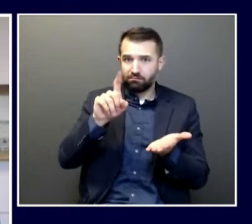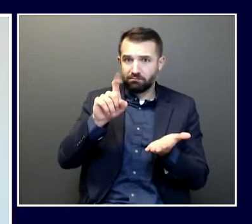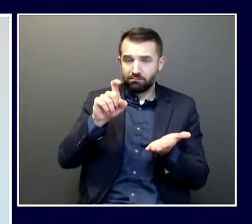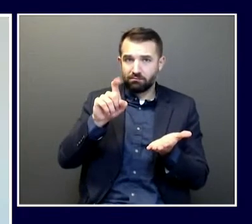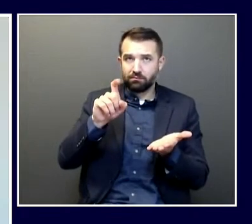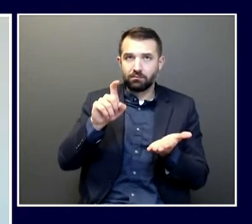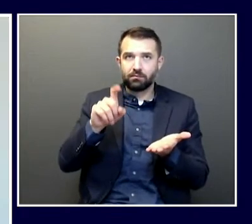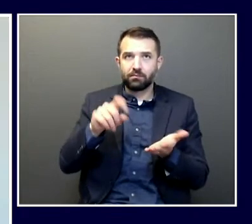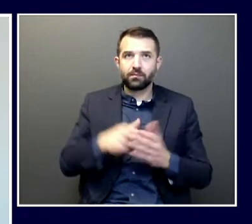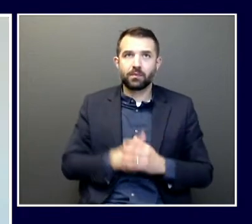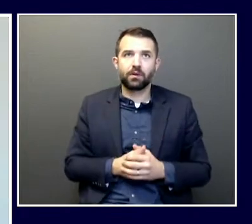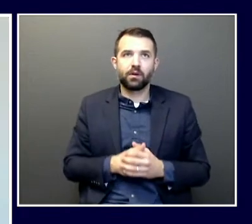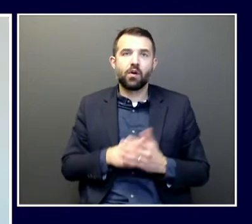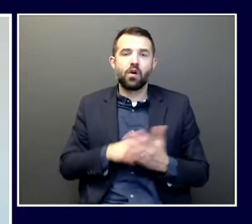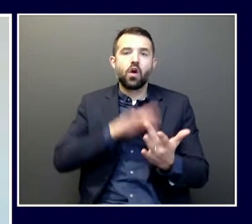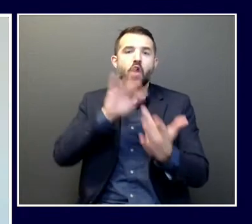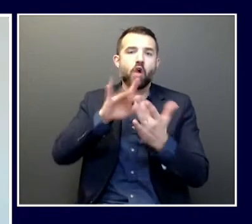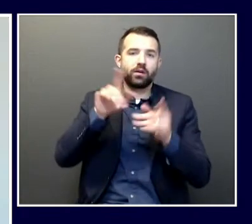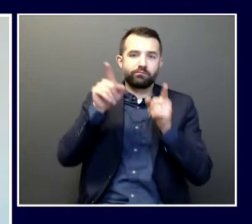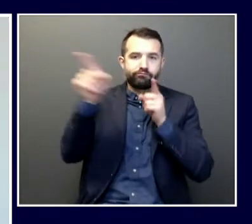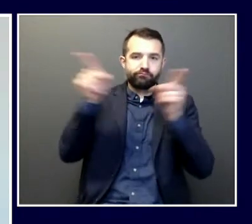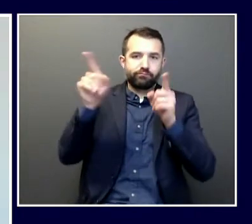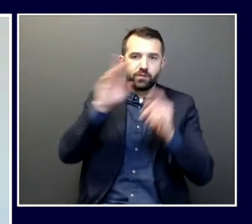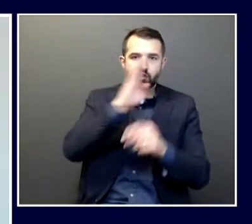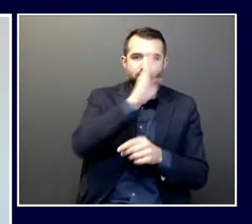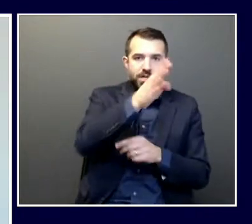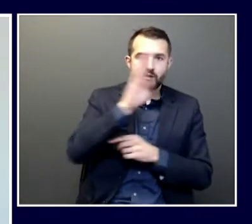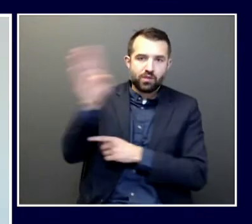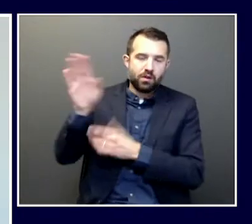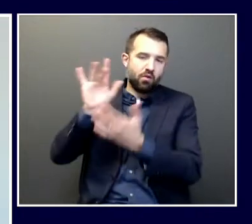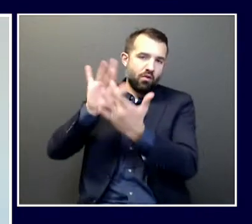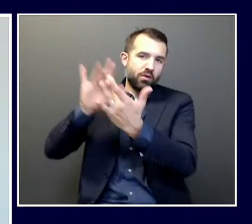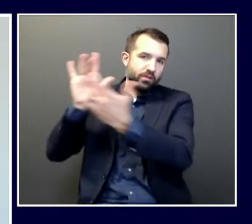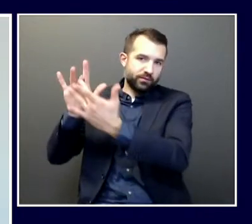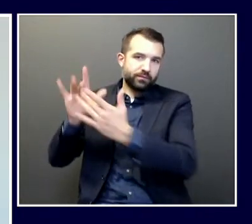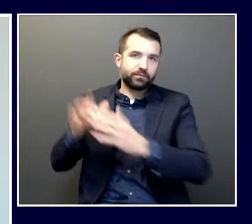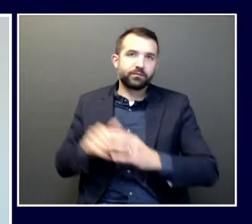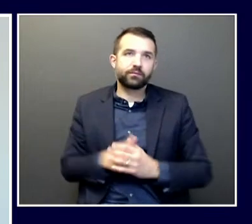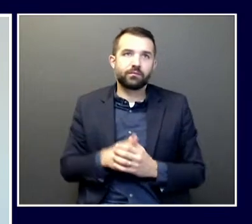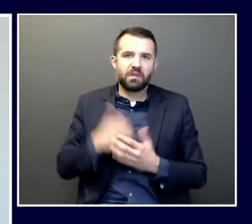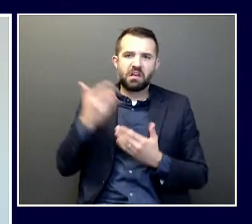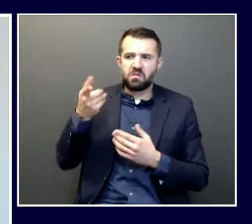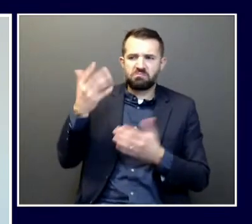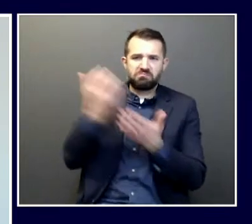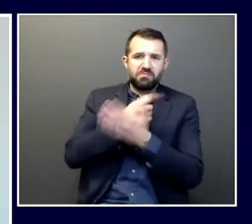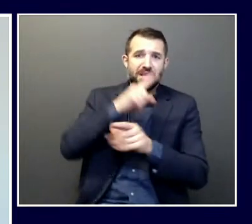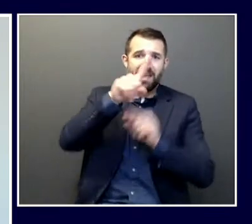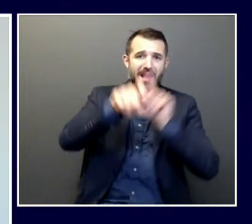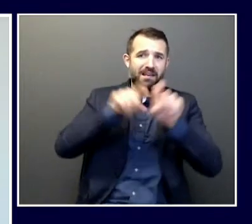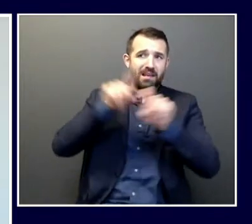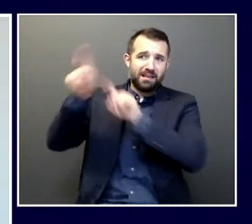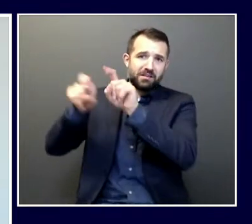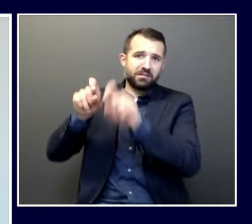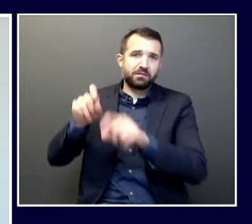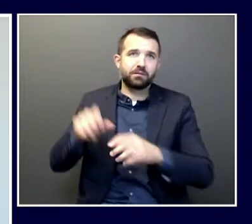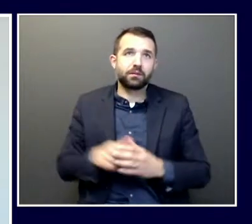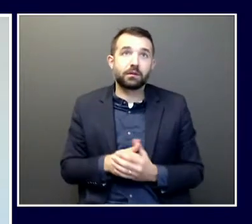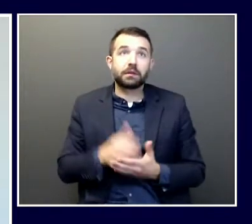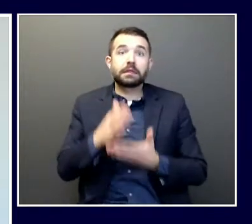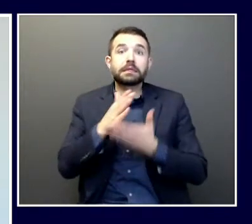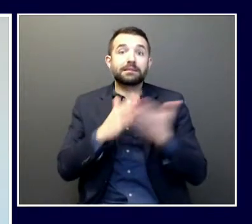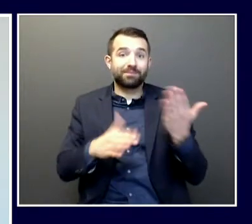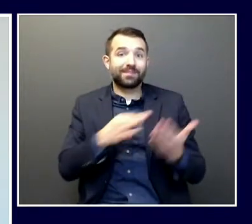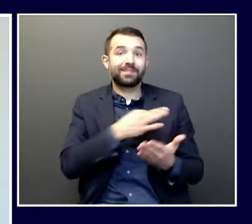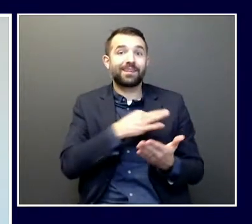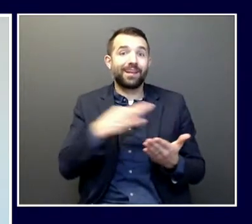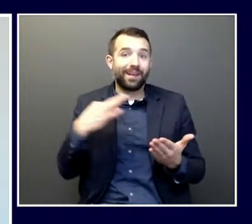to that question. We do know that some of our facilities have put some of these workers on unpaid leave or leave, for example,